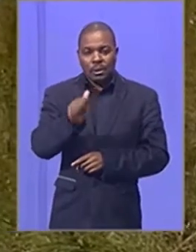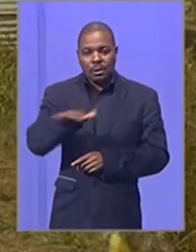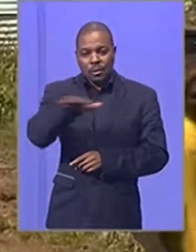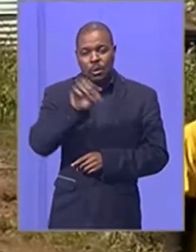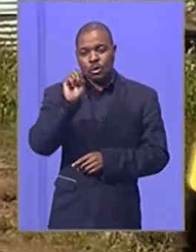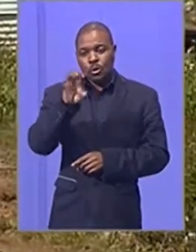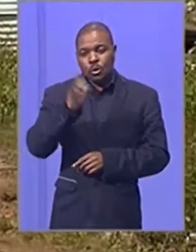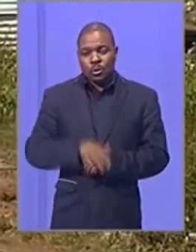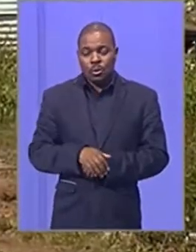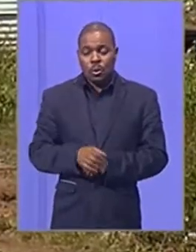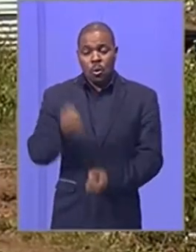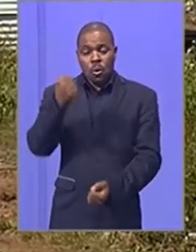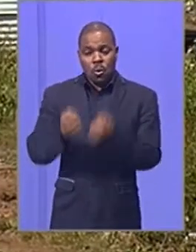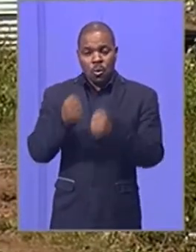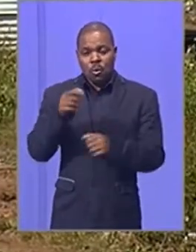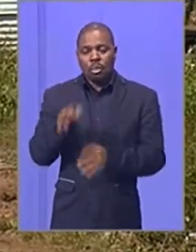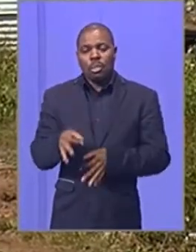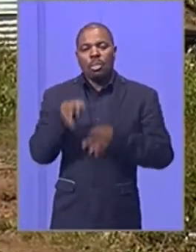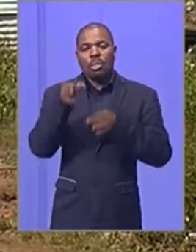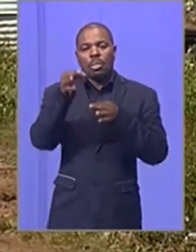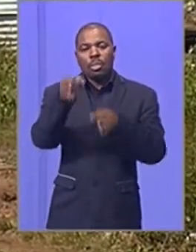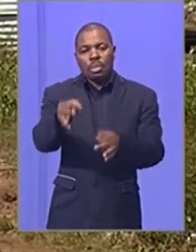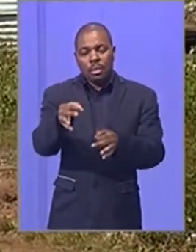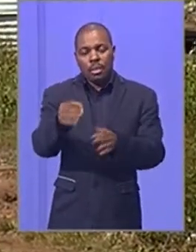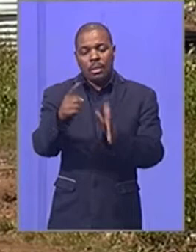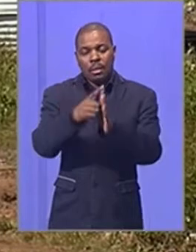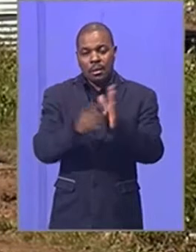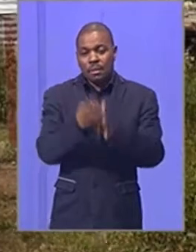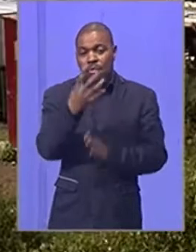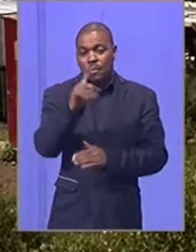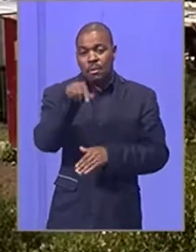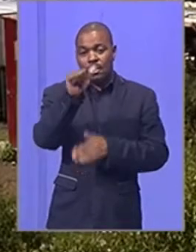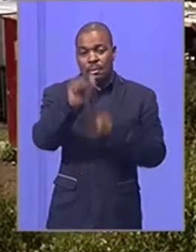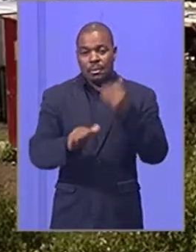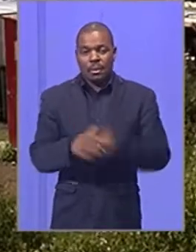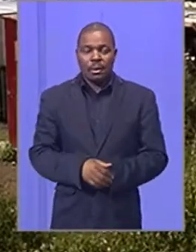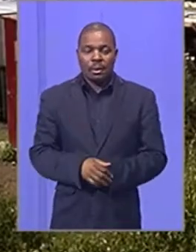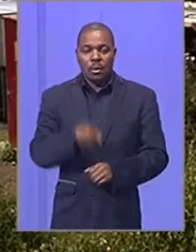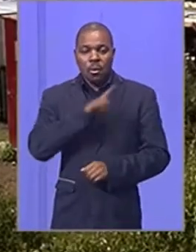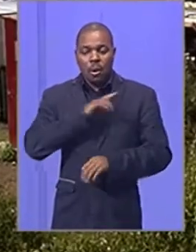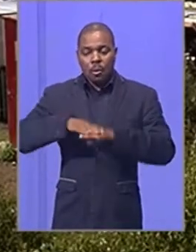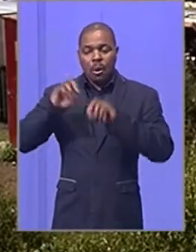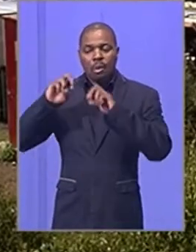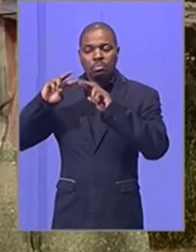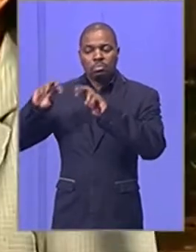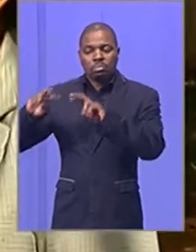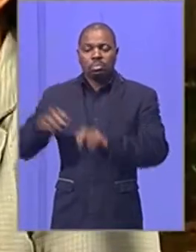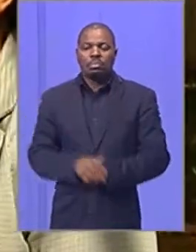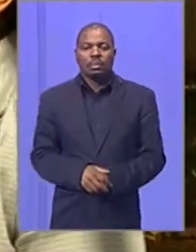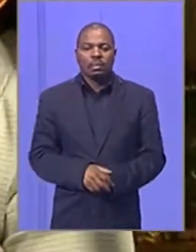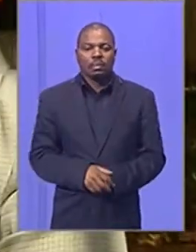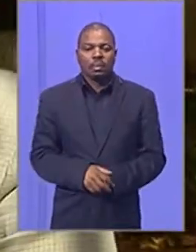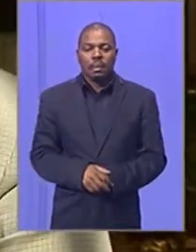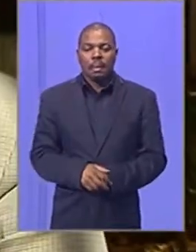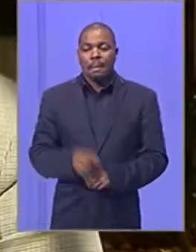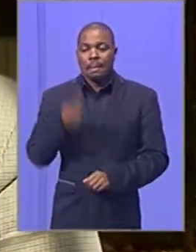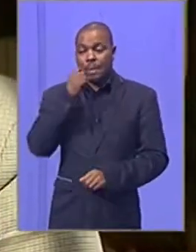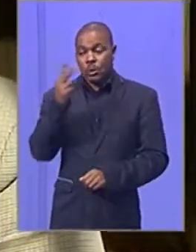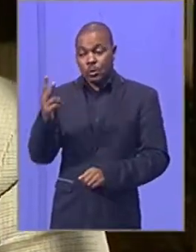Soweto mo nyewe ya bona e kgutlitswe morao ho la 4 kgoding e tlang ha diphuputso di ntse di tswela pele. 2 male persons